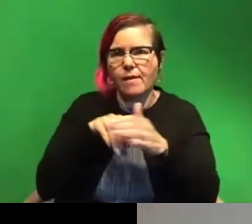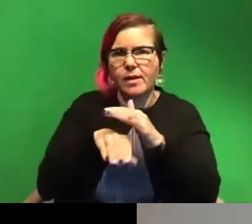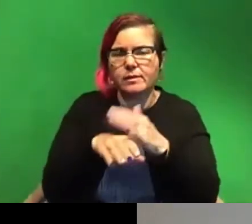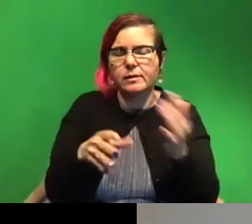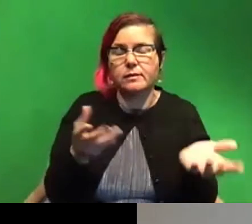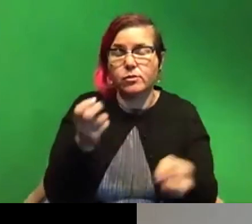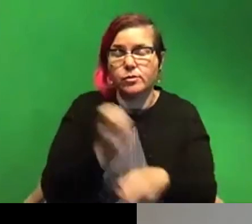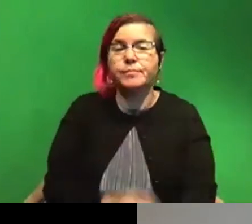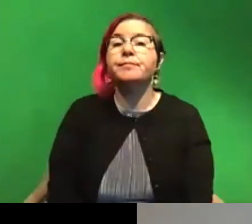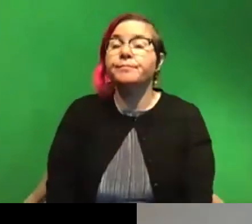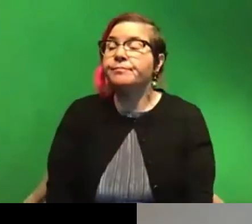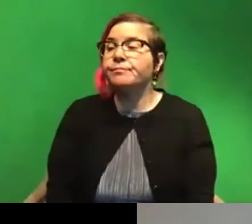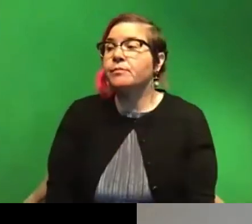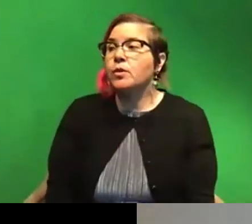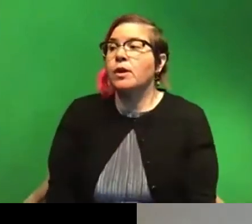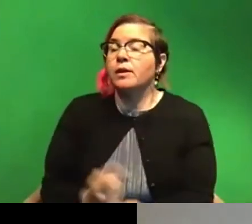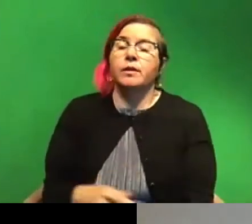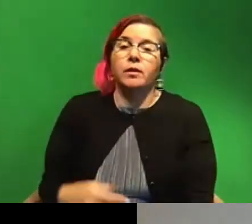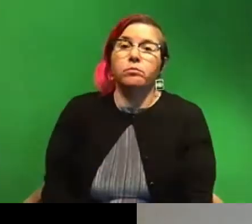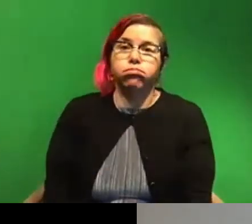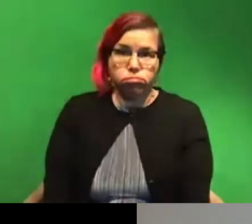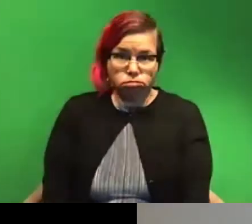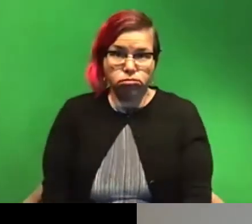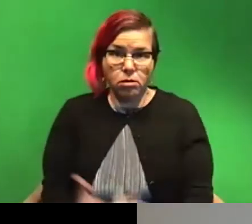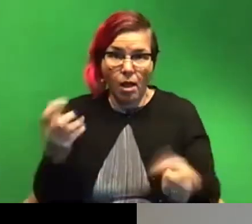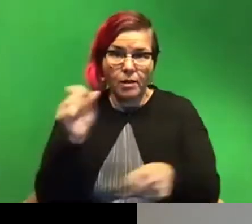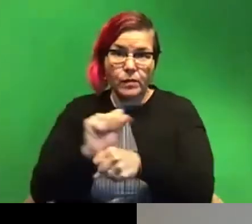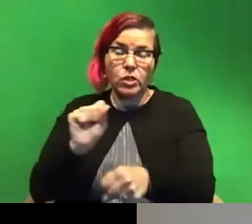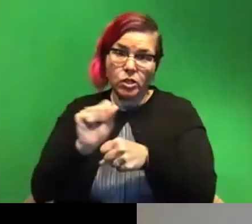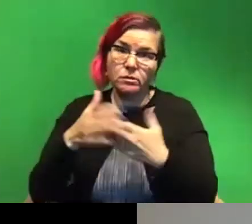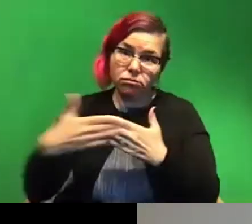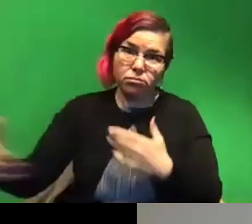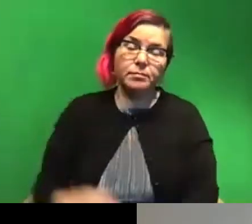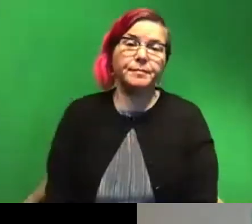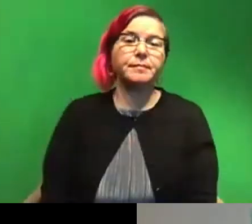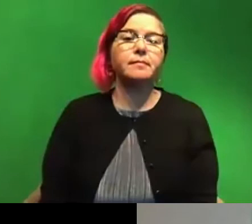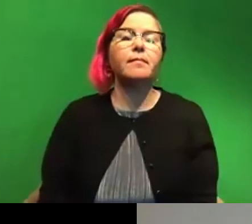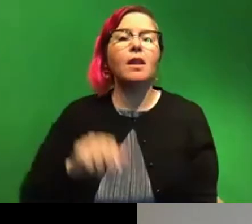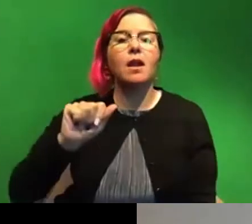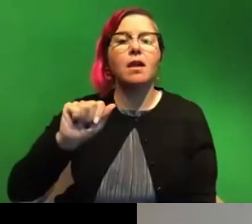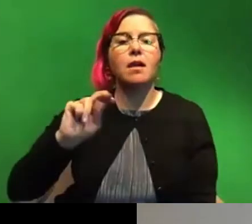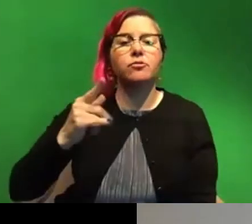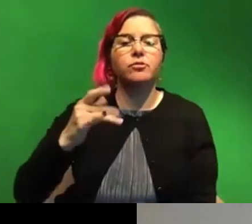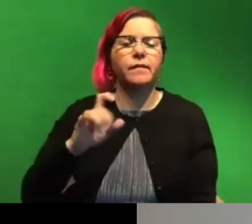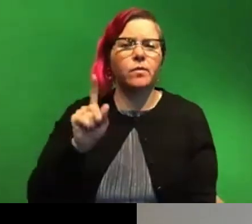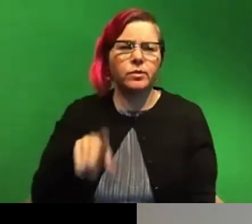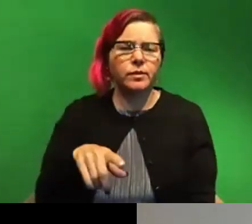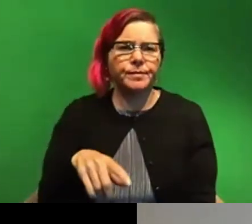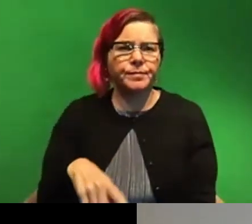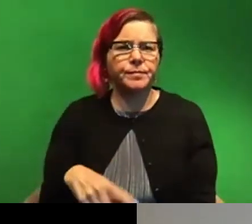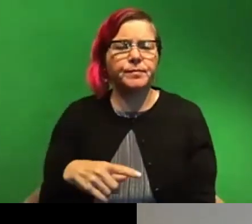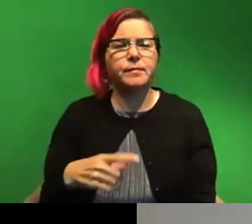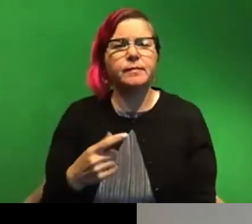Right. Whew. So much work to be done. Angie has a question. Is there any one thing